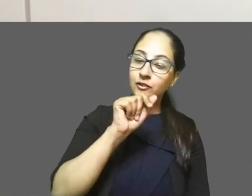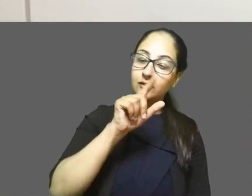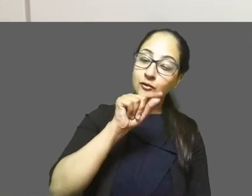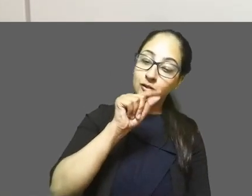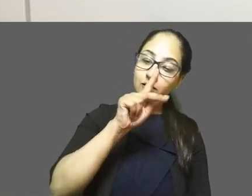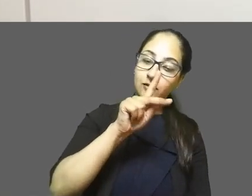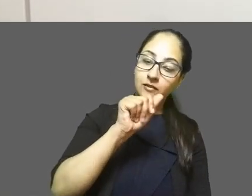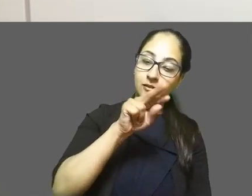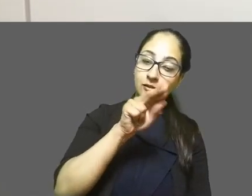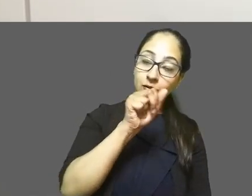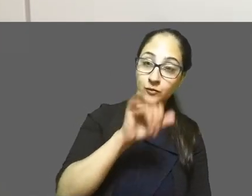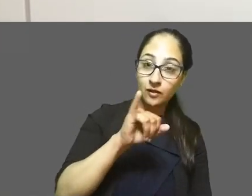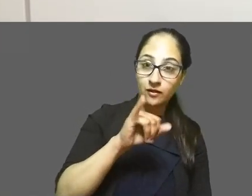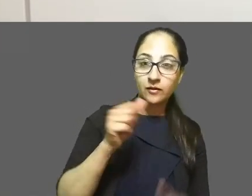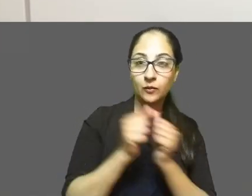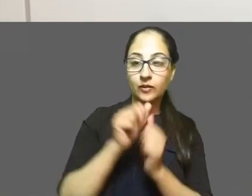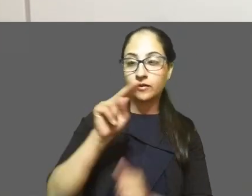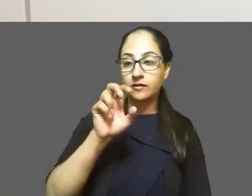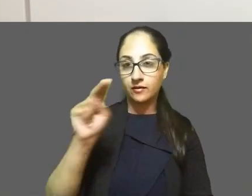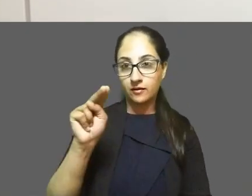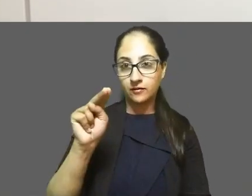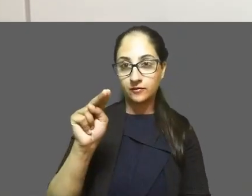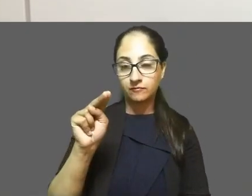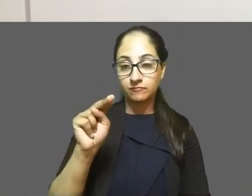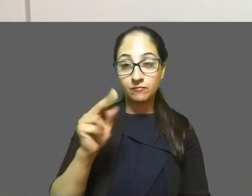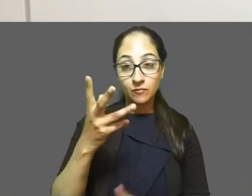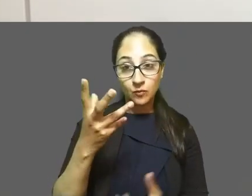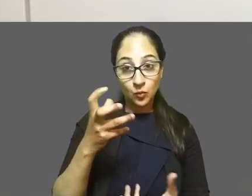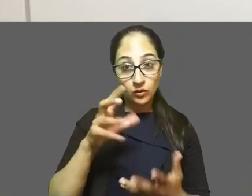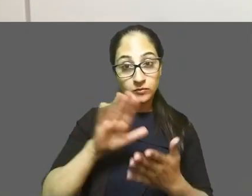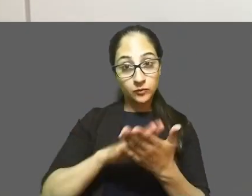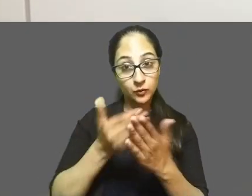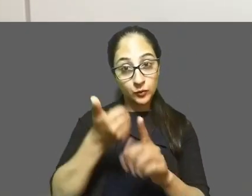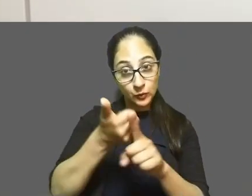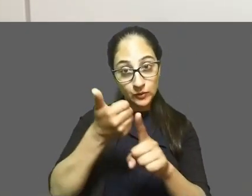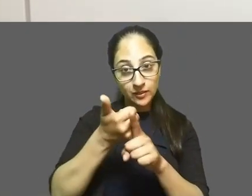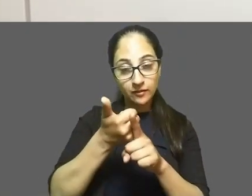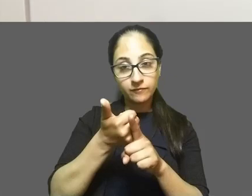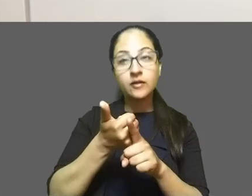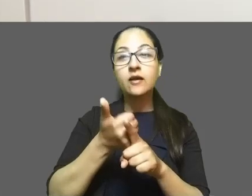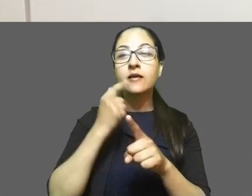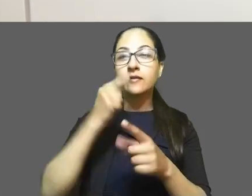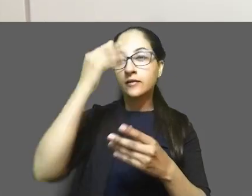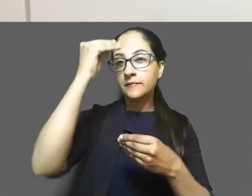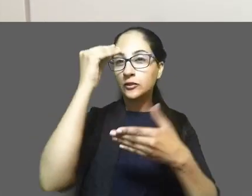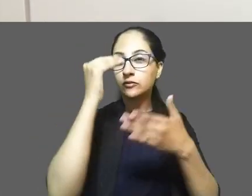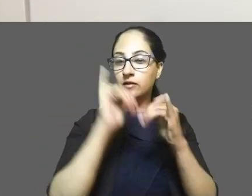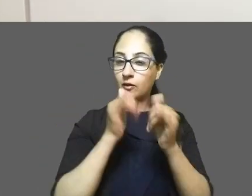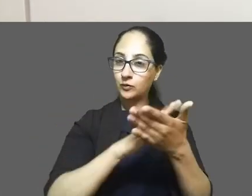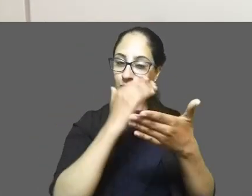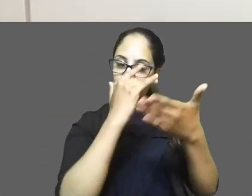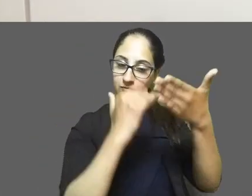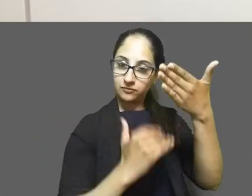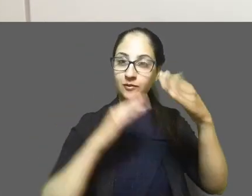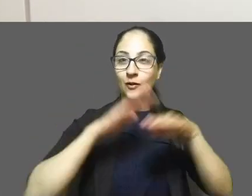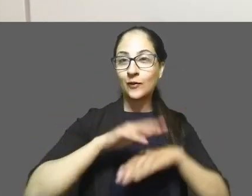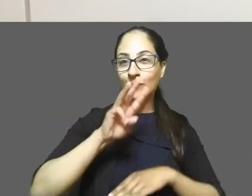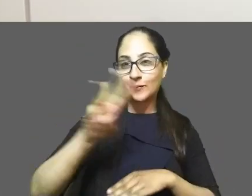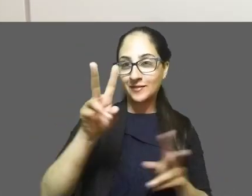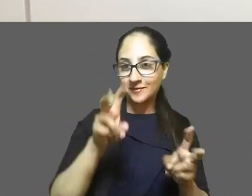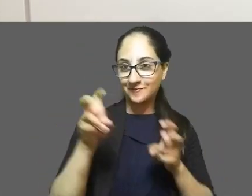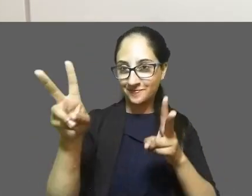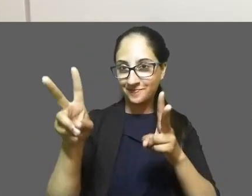preparing karai chicken and naan, and if you'd like to try this dish, the recipe is available at iicanada.org.